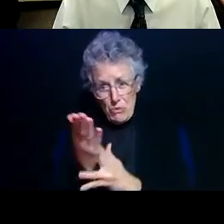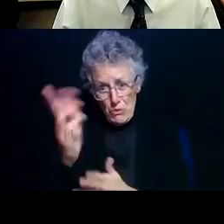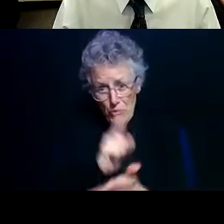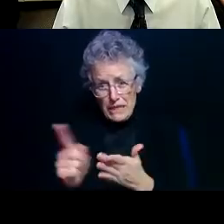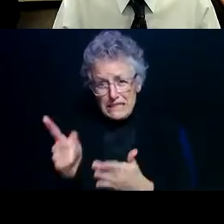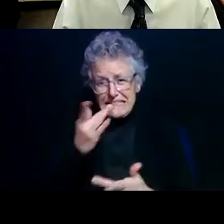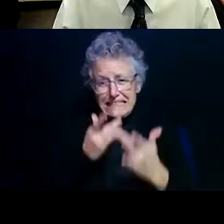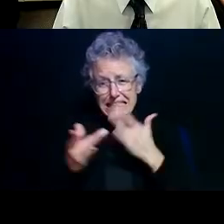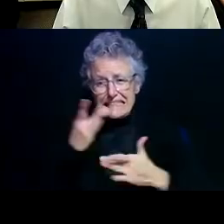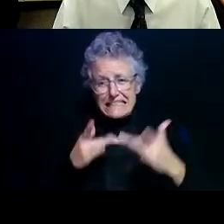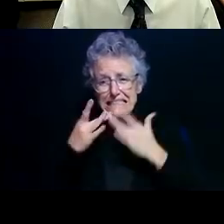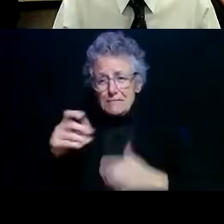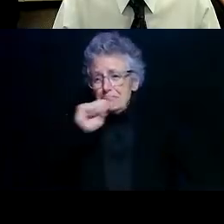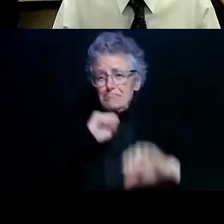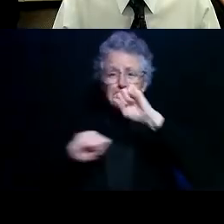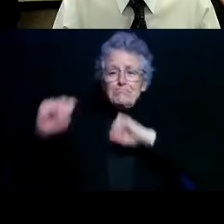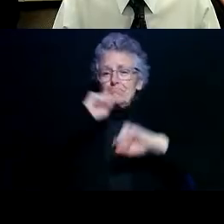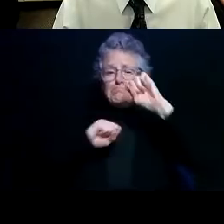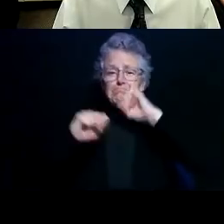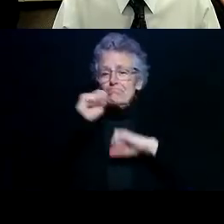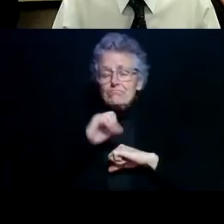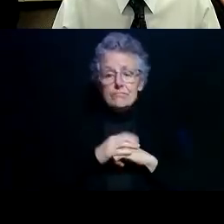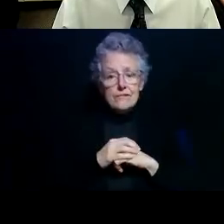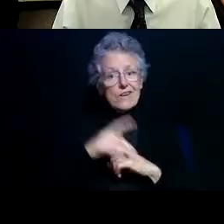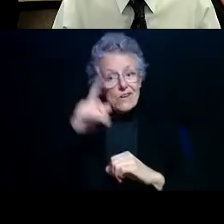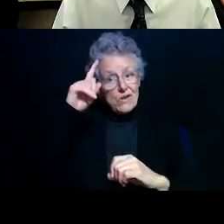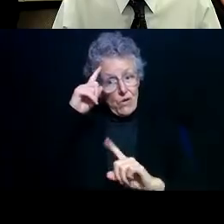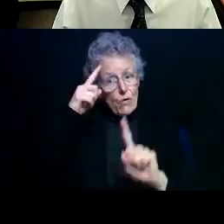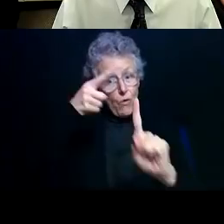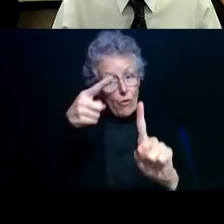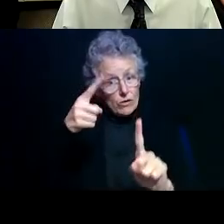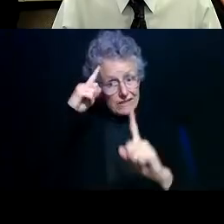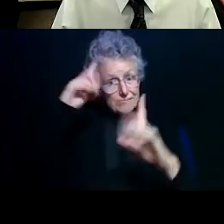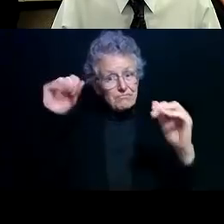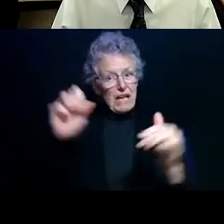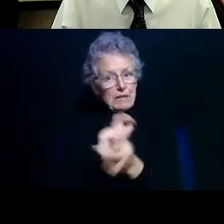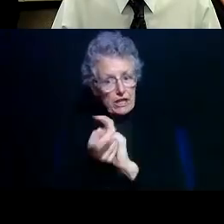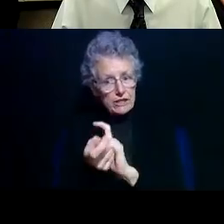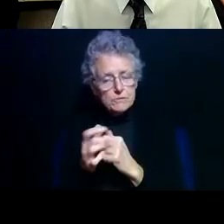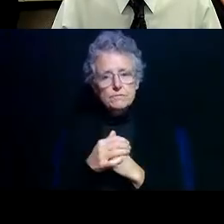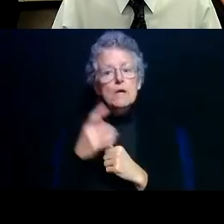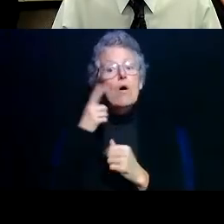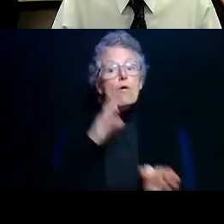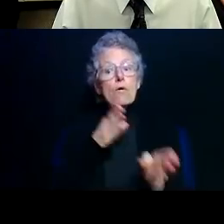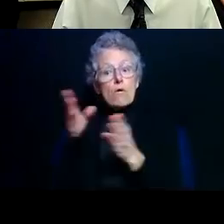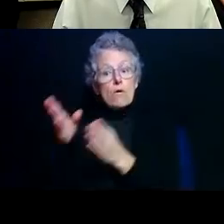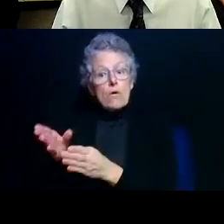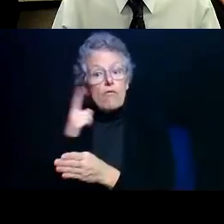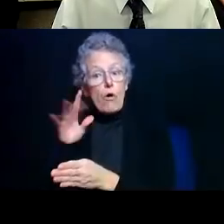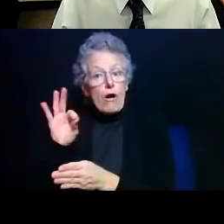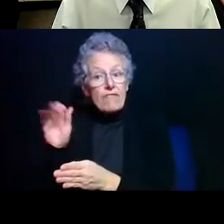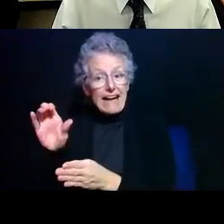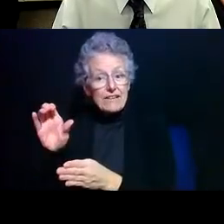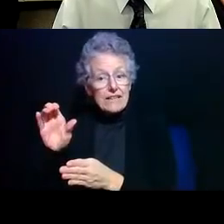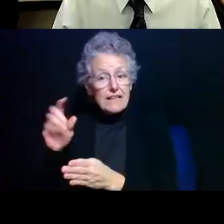and that goals and expectations can be adjusted. On the faculty side, we've have a year